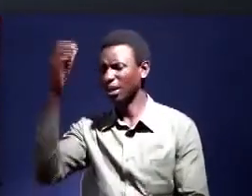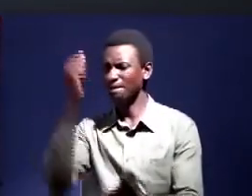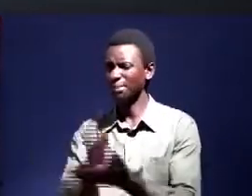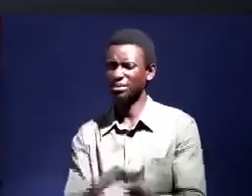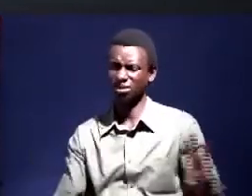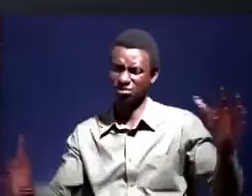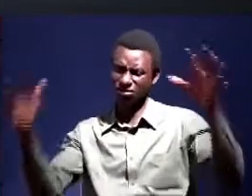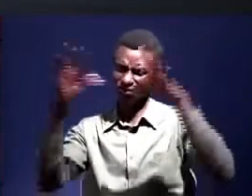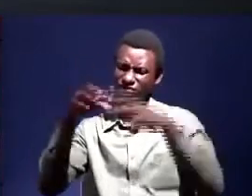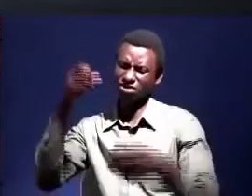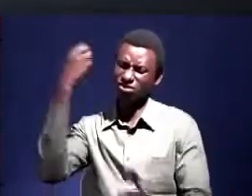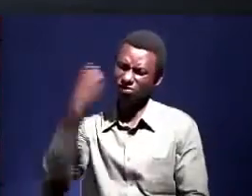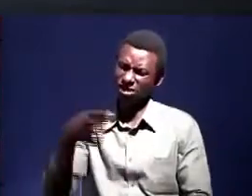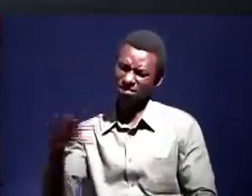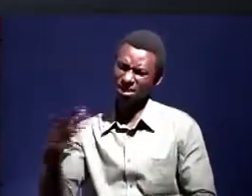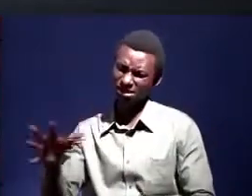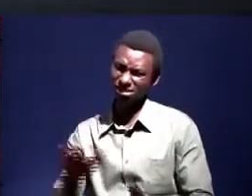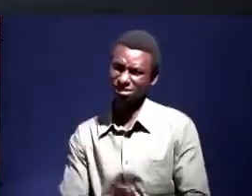feet.